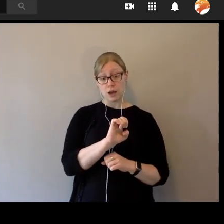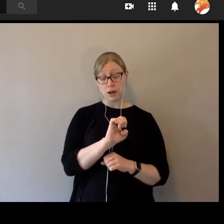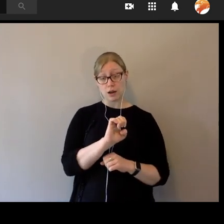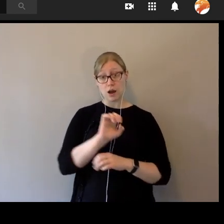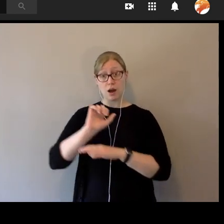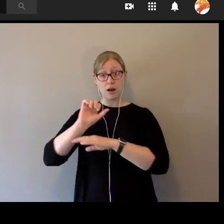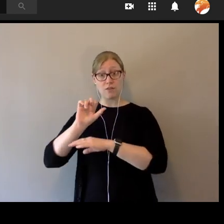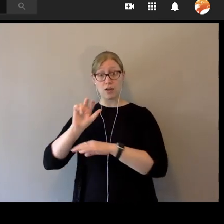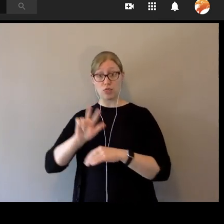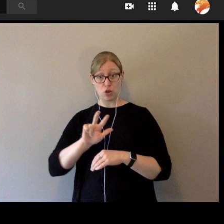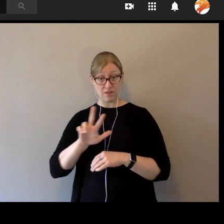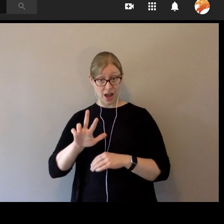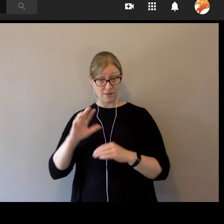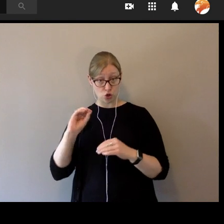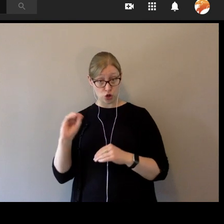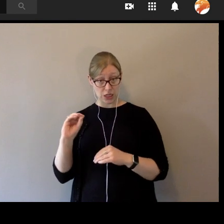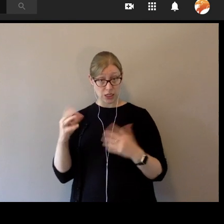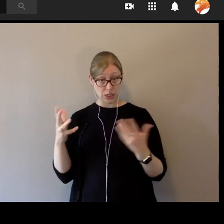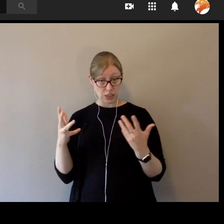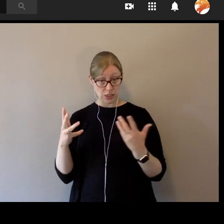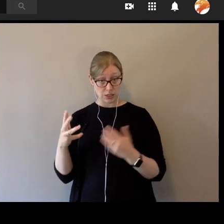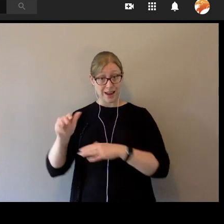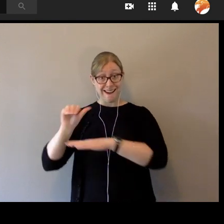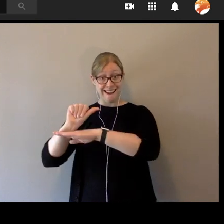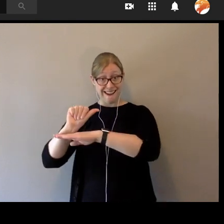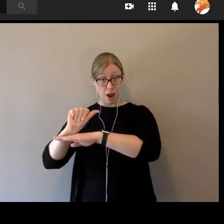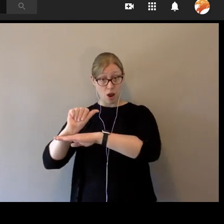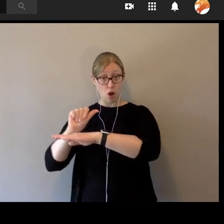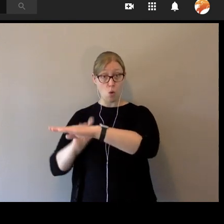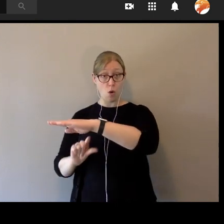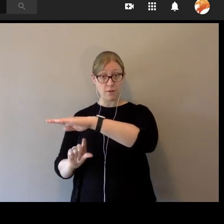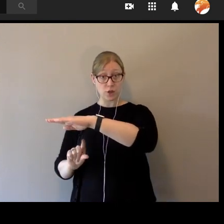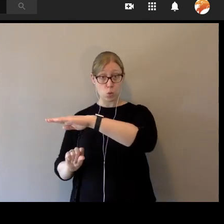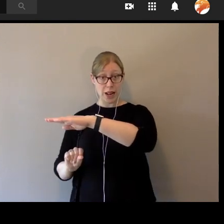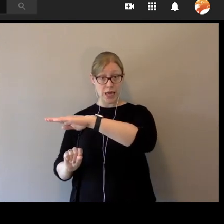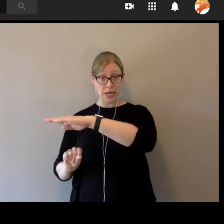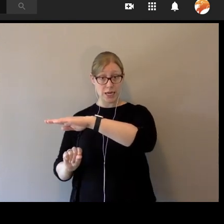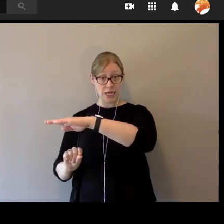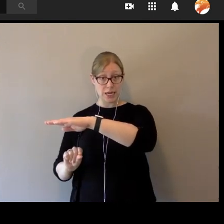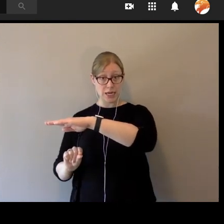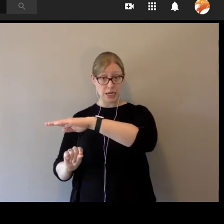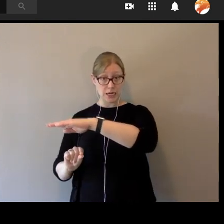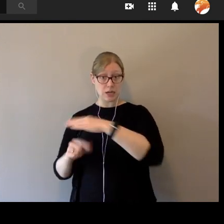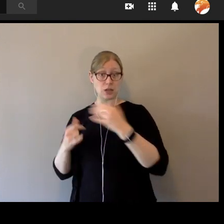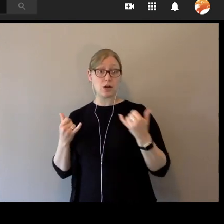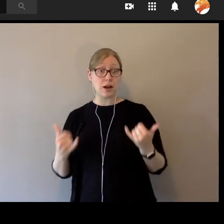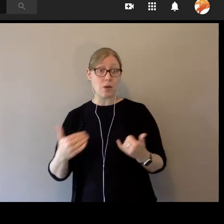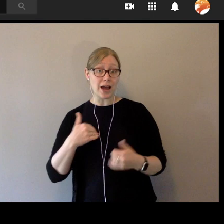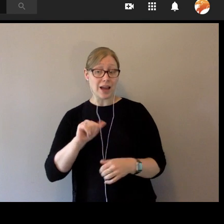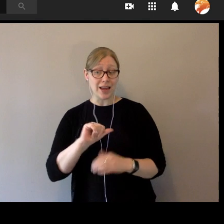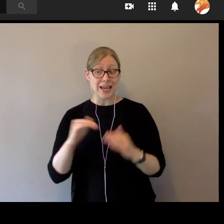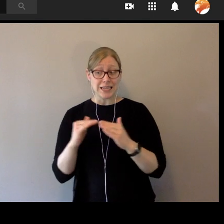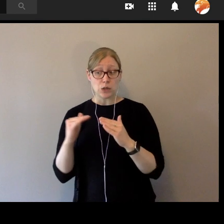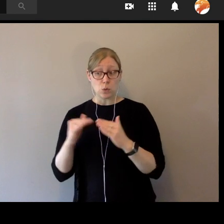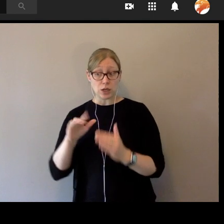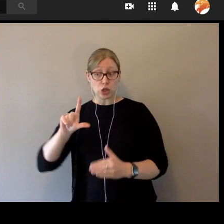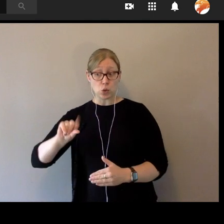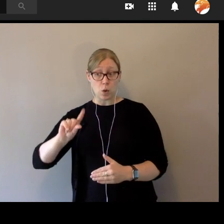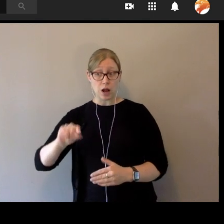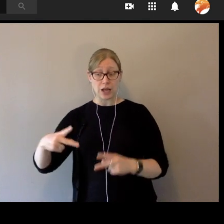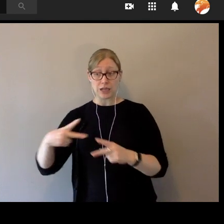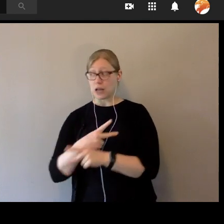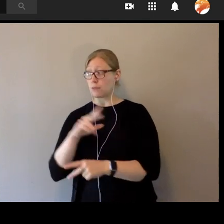of 35 degrees equals a over 20. And so now I have a equals 20 times